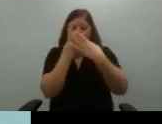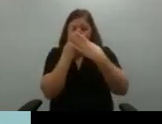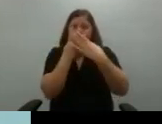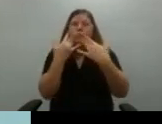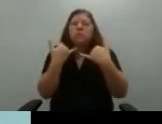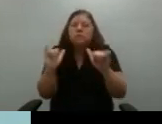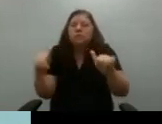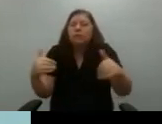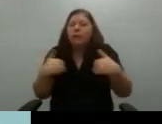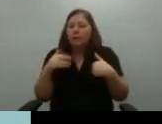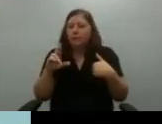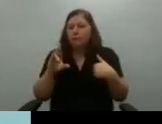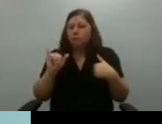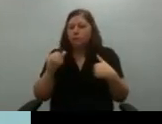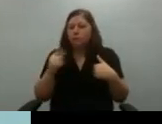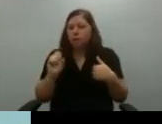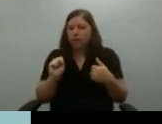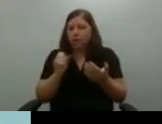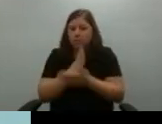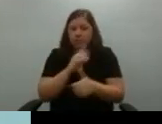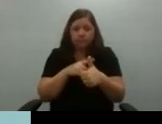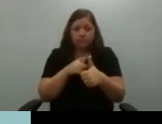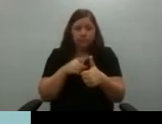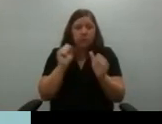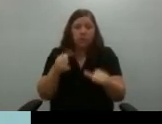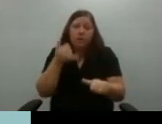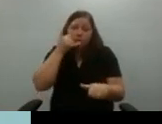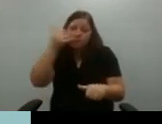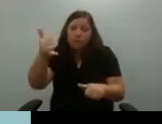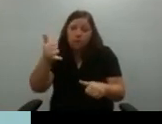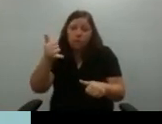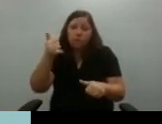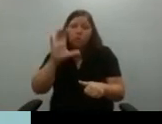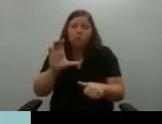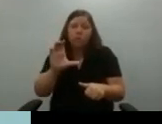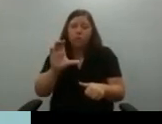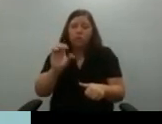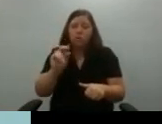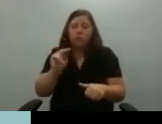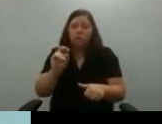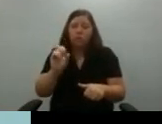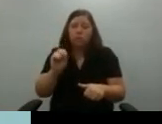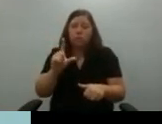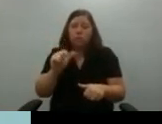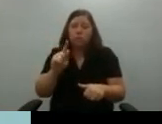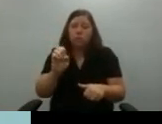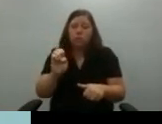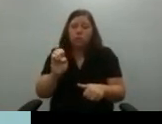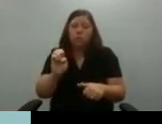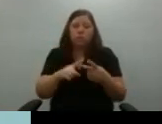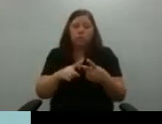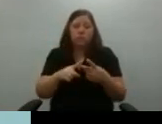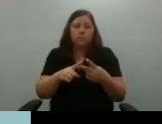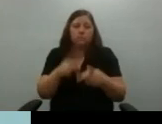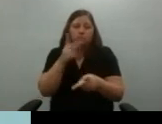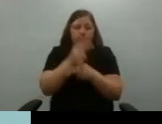rights. You have the right to make a phone call, to call your consulate, the right to remain silent, and the right to speak to an